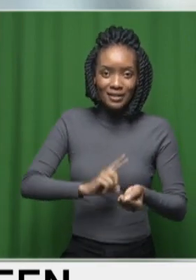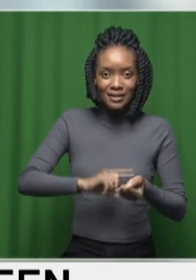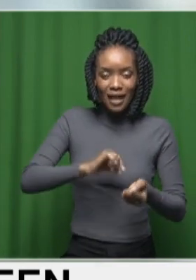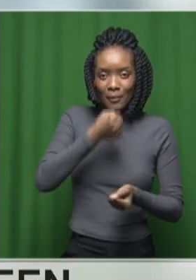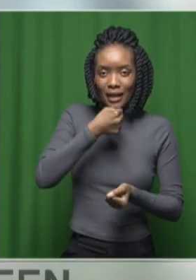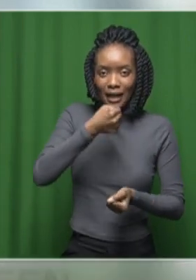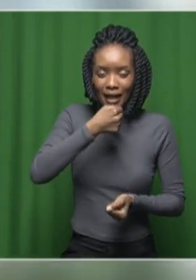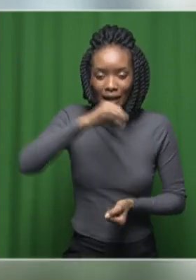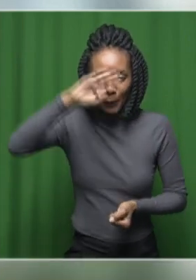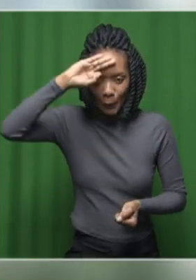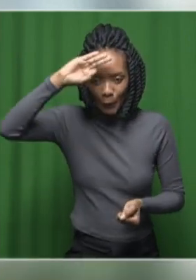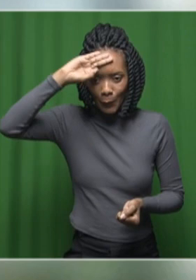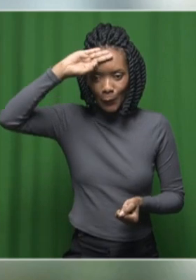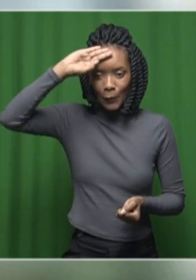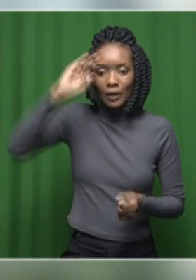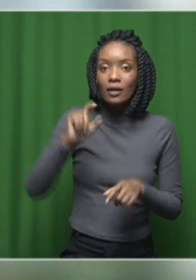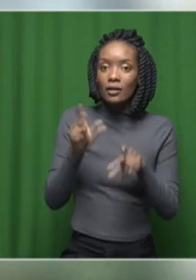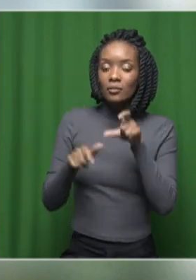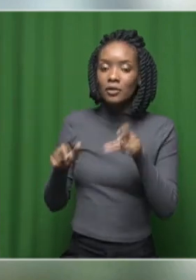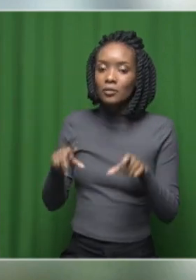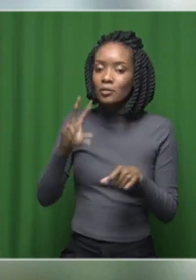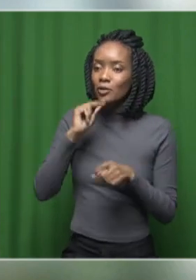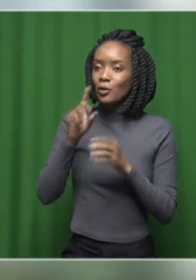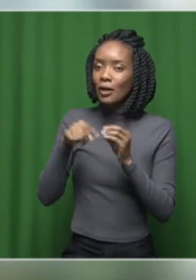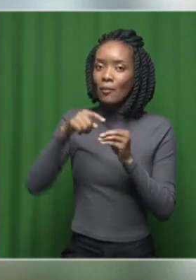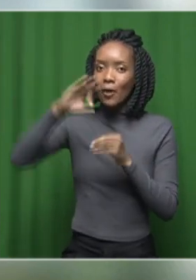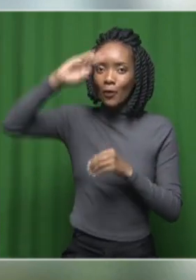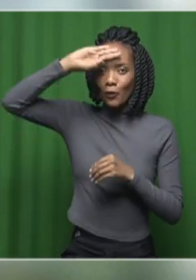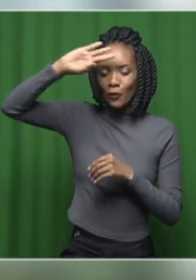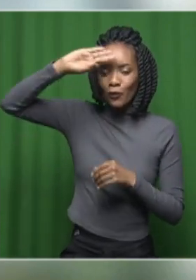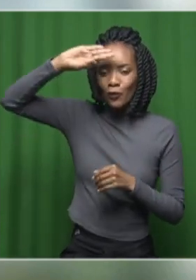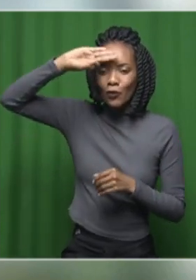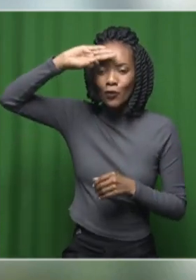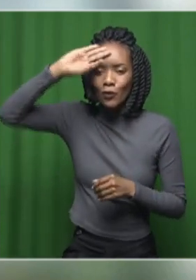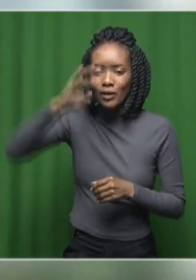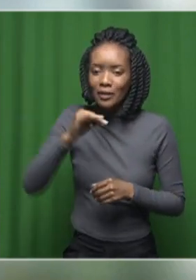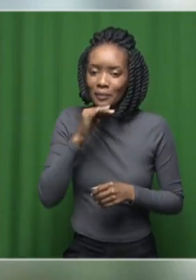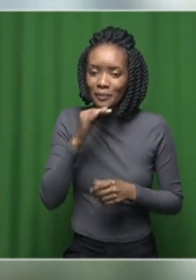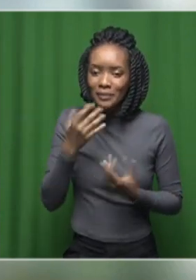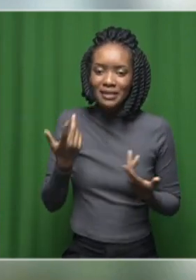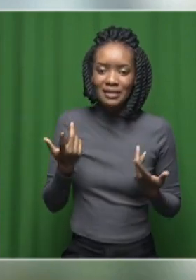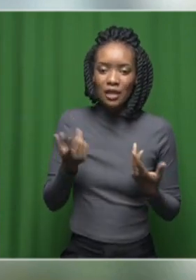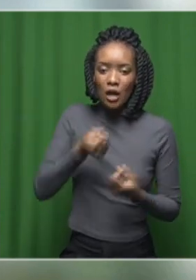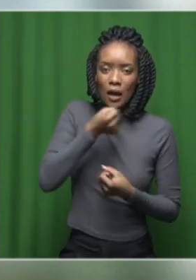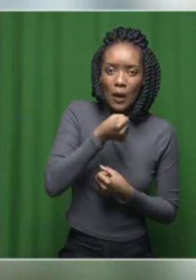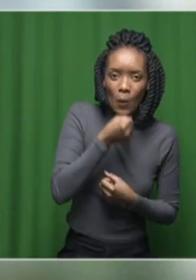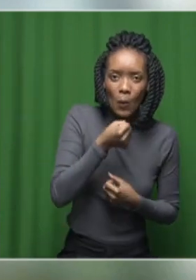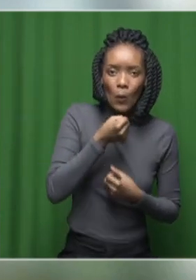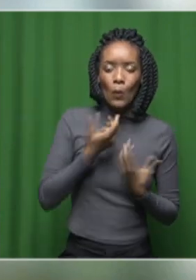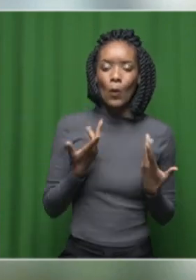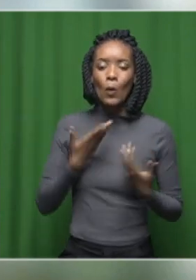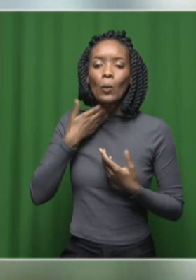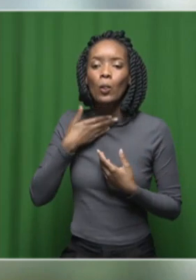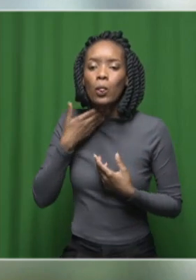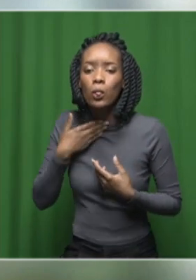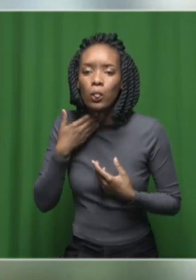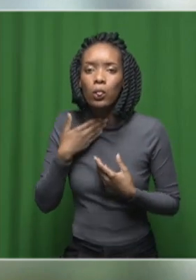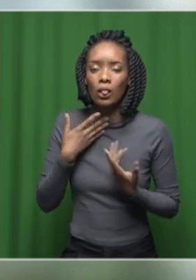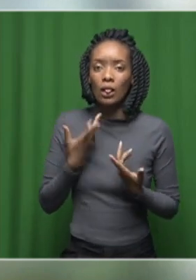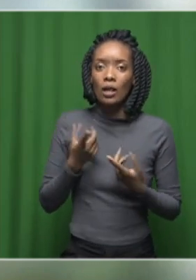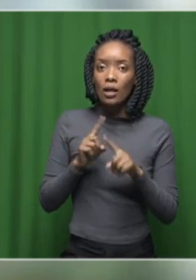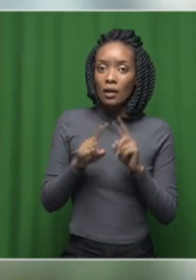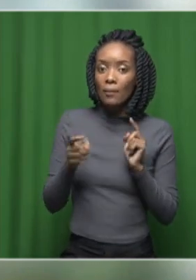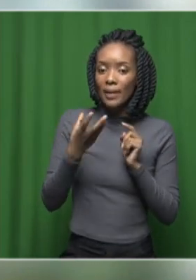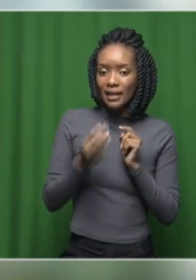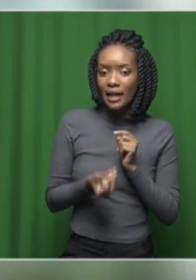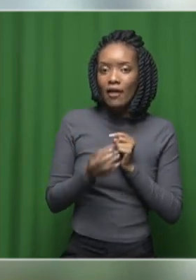when people talk about flu, they use it quite generically in terms of any kind of fever, cough, sore throat. But influenza, there's a